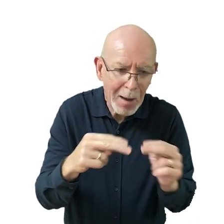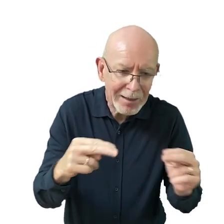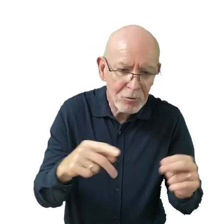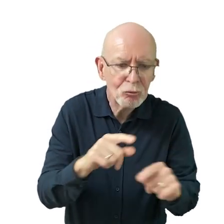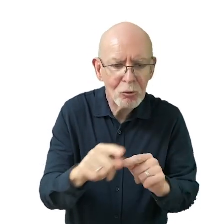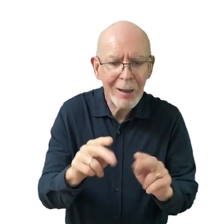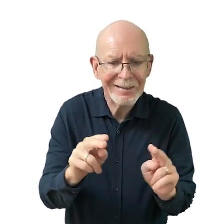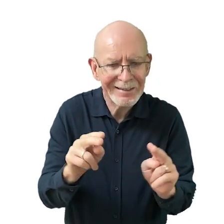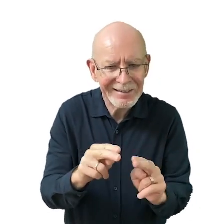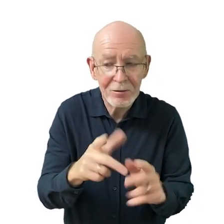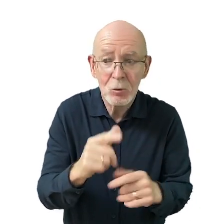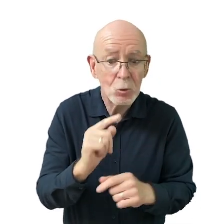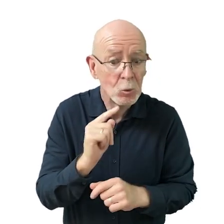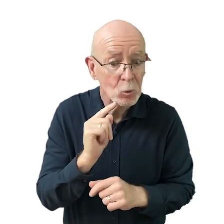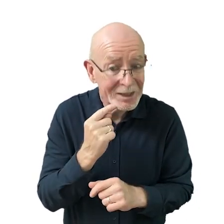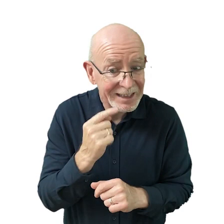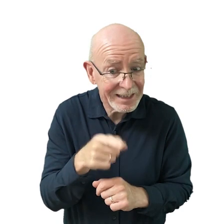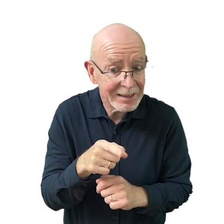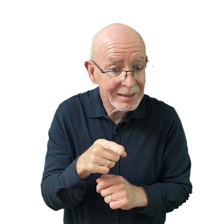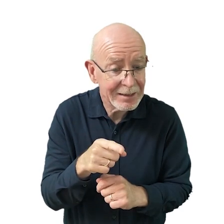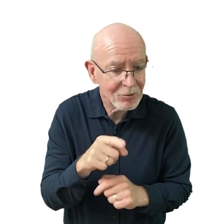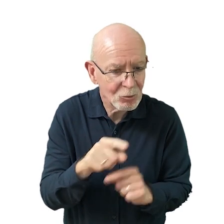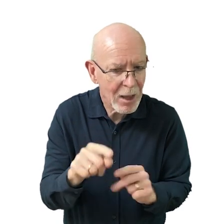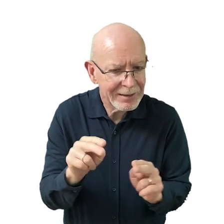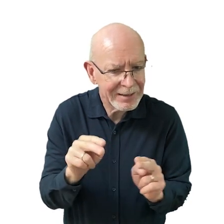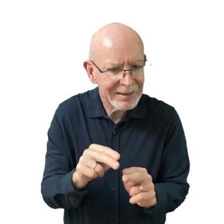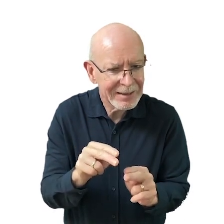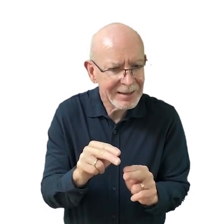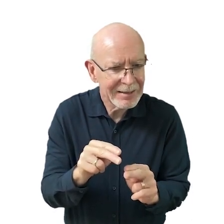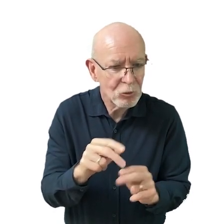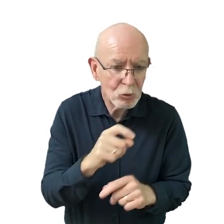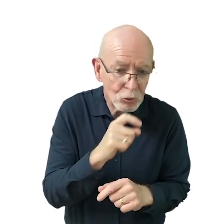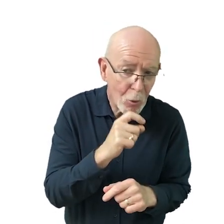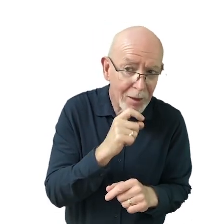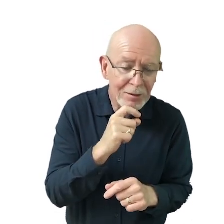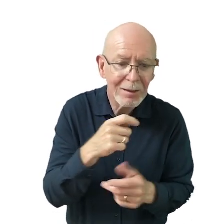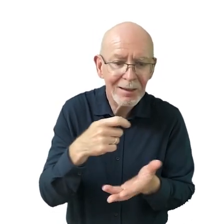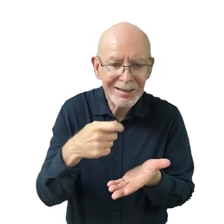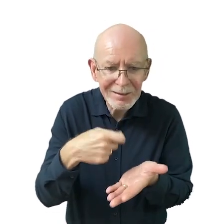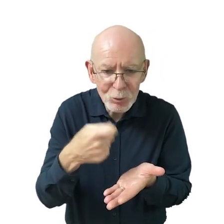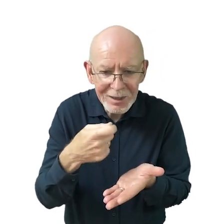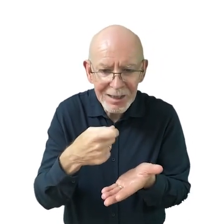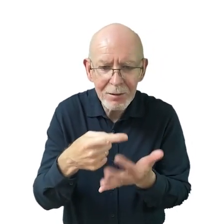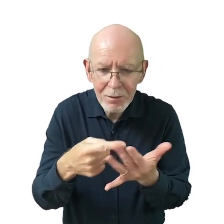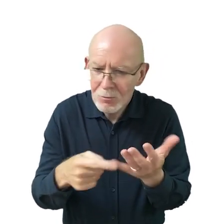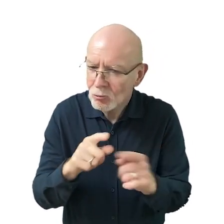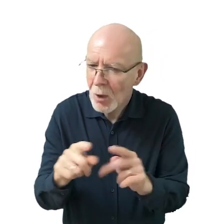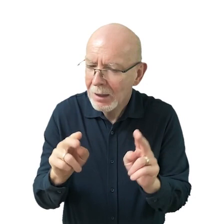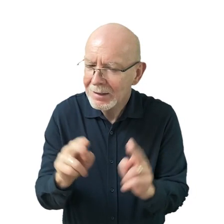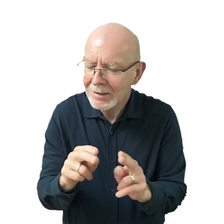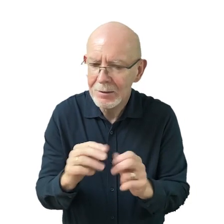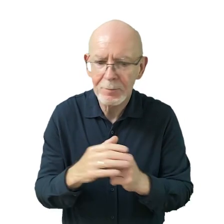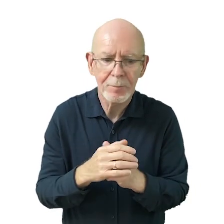bacon. Try to limit your consumption of sweets, chocolates and desserts as much as